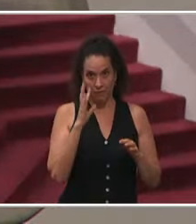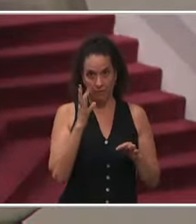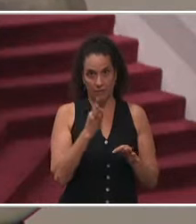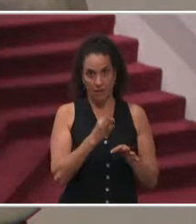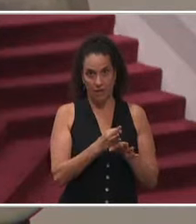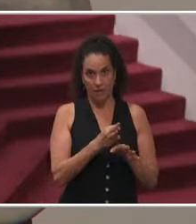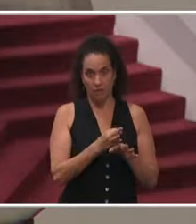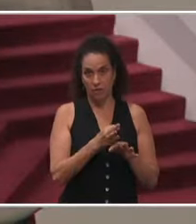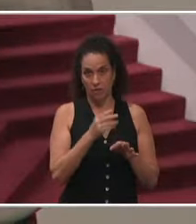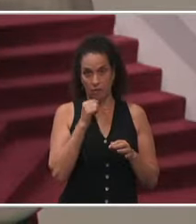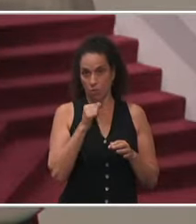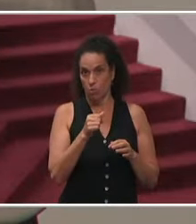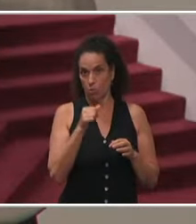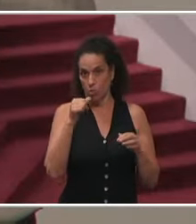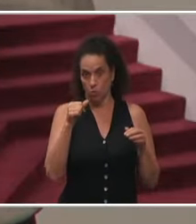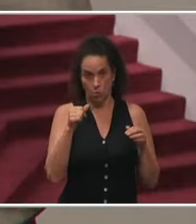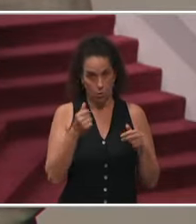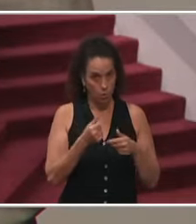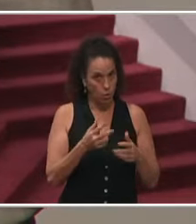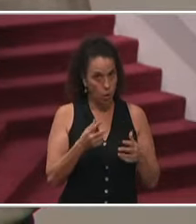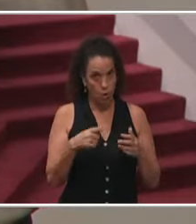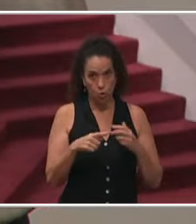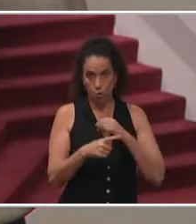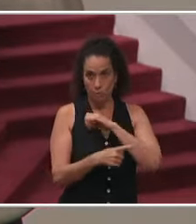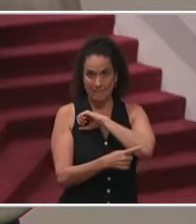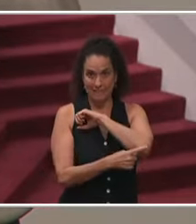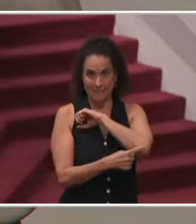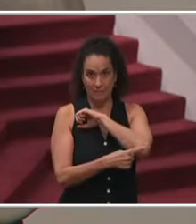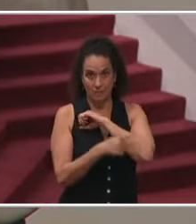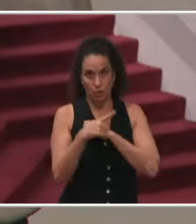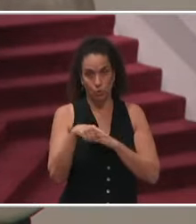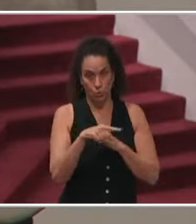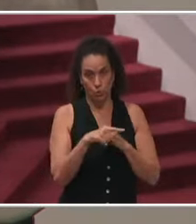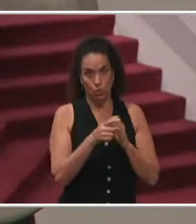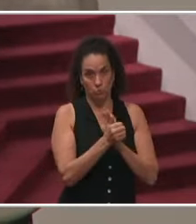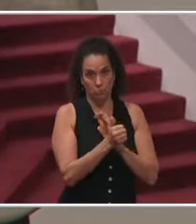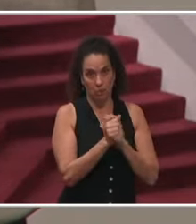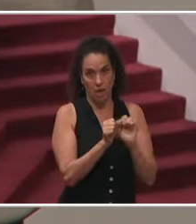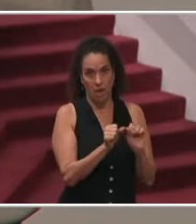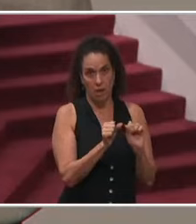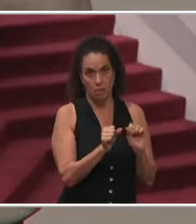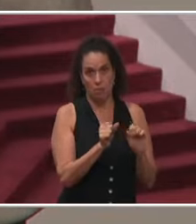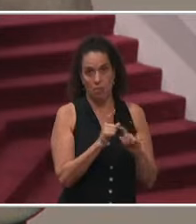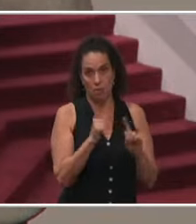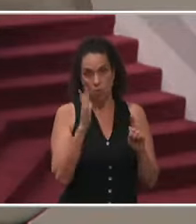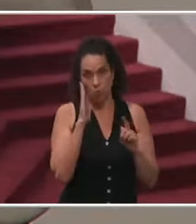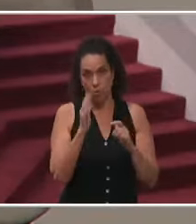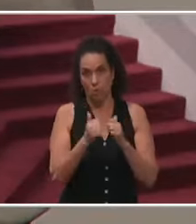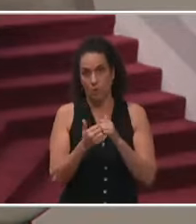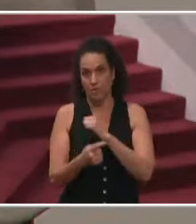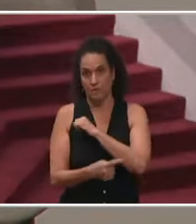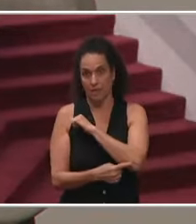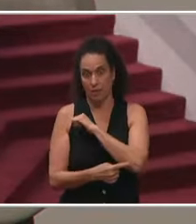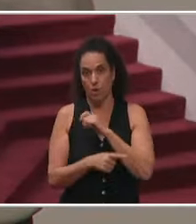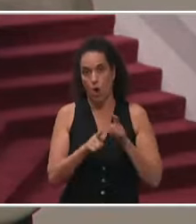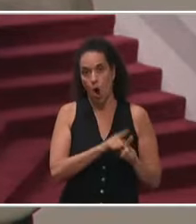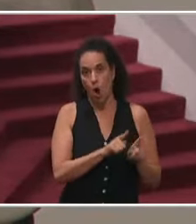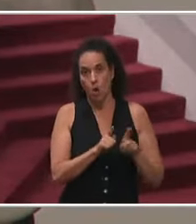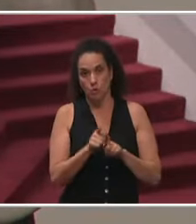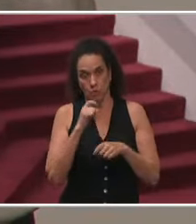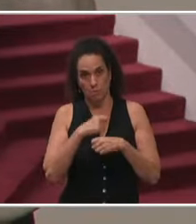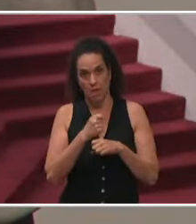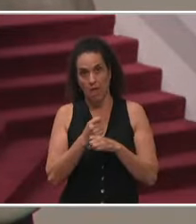who will not suffer you to be tempted, that ye are able, but will with the temptation also make a way to